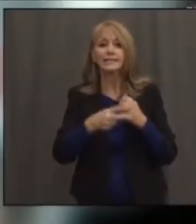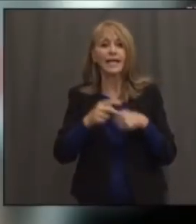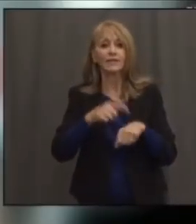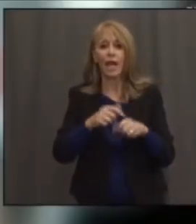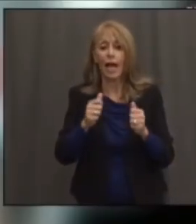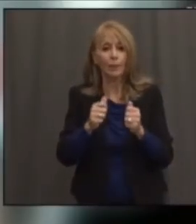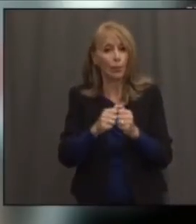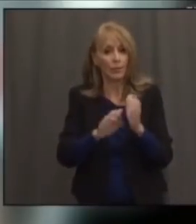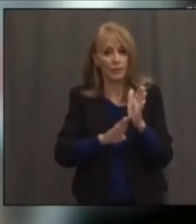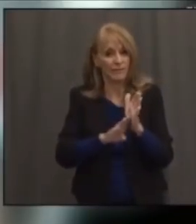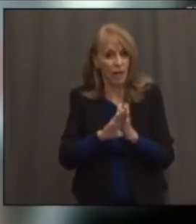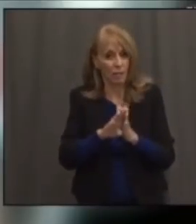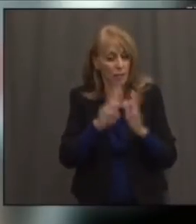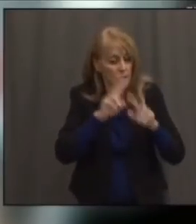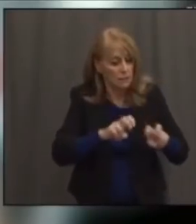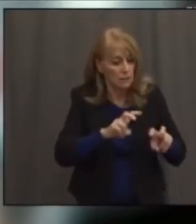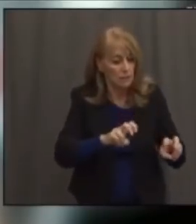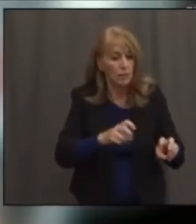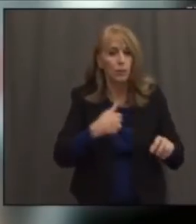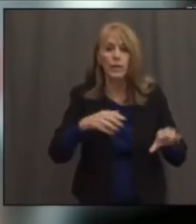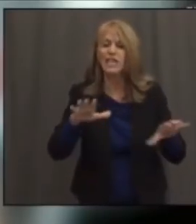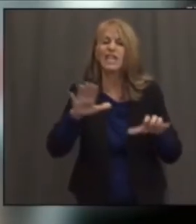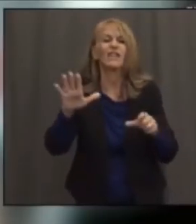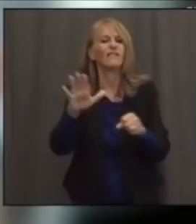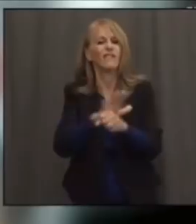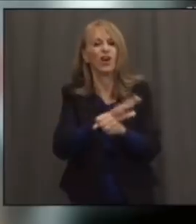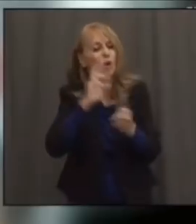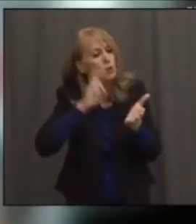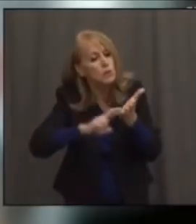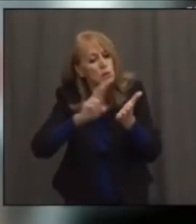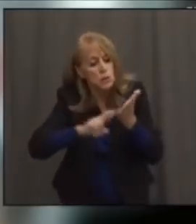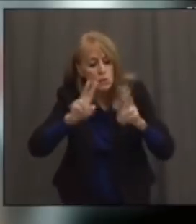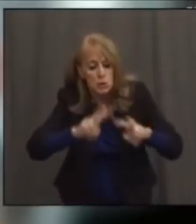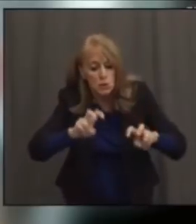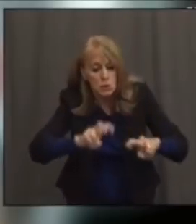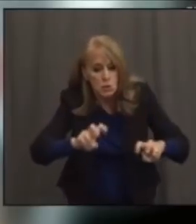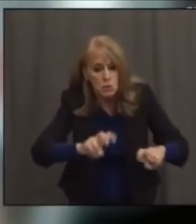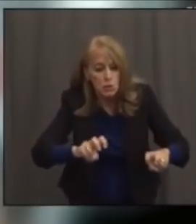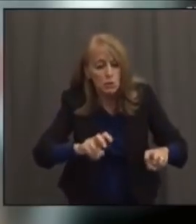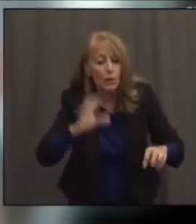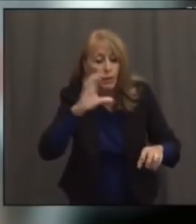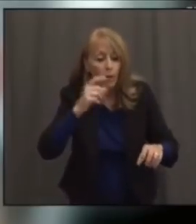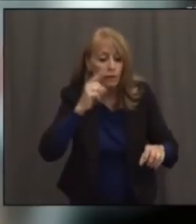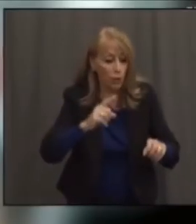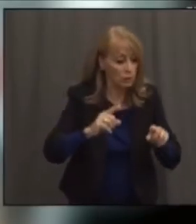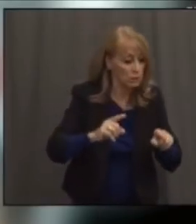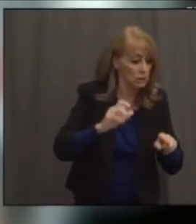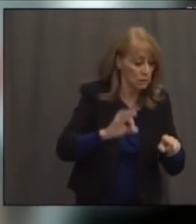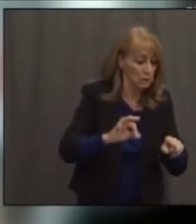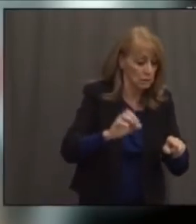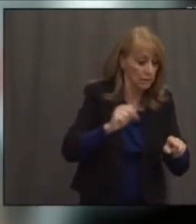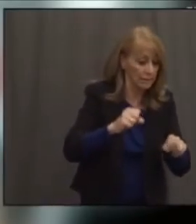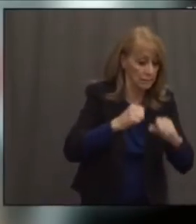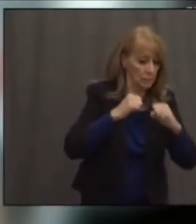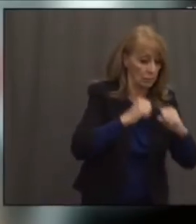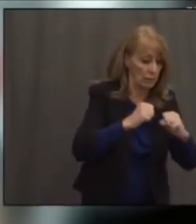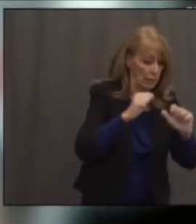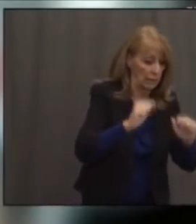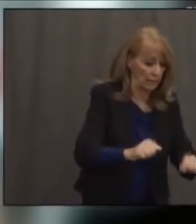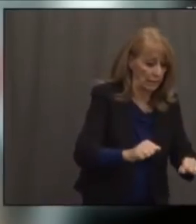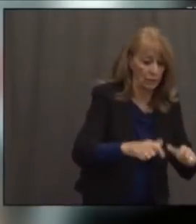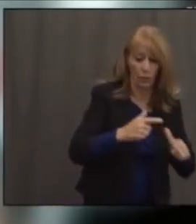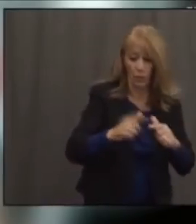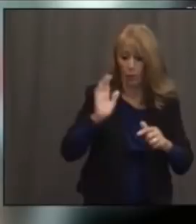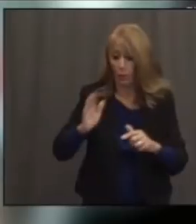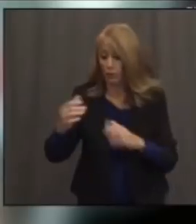clinical development. We did full-blown outcome studies where we looked for outcomes, the outcomes being, getting symptomatic